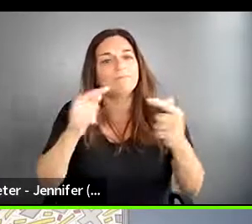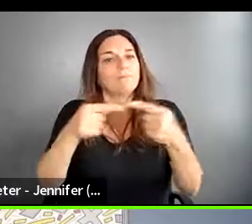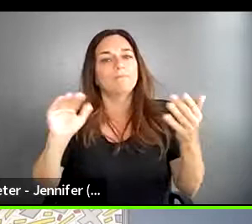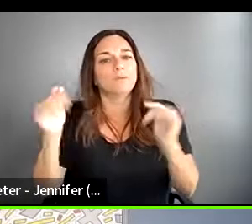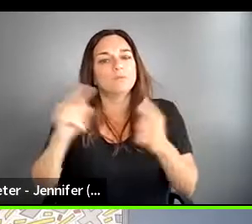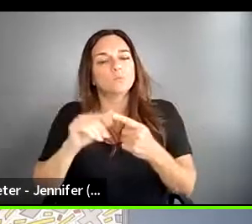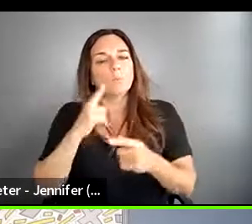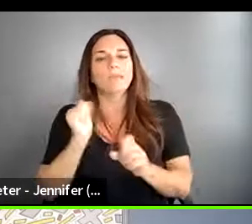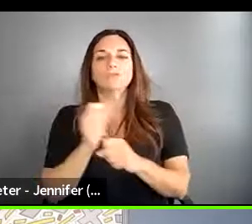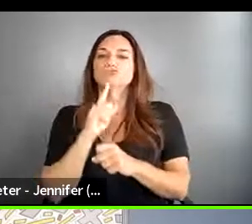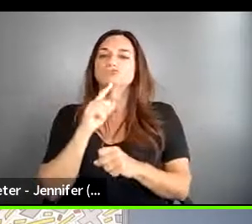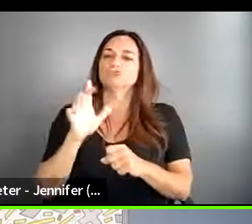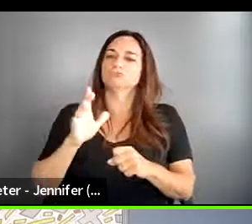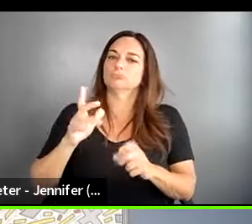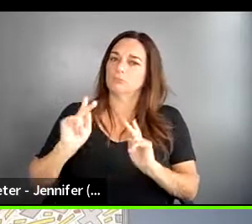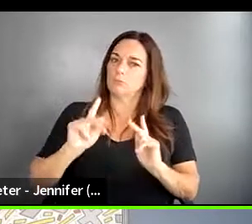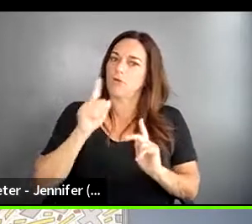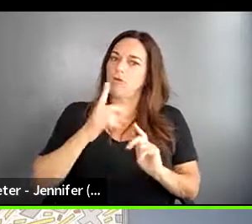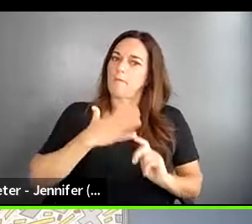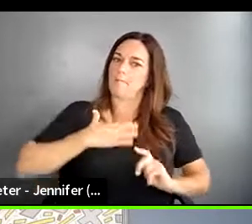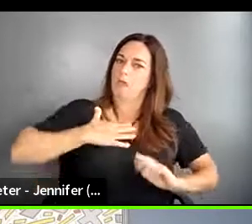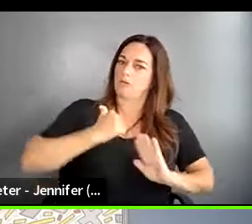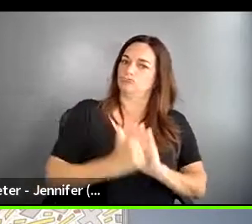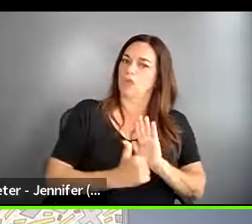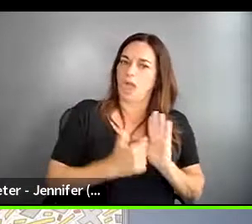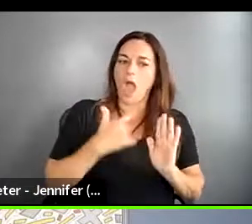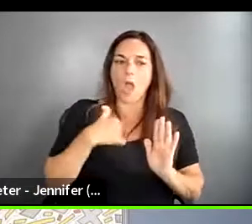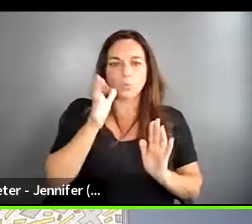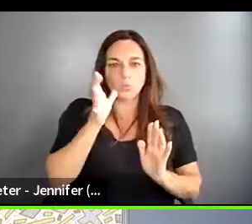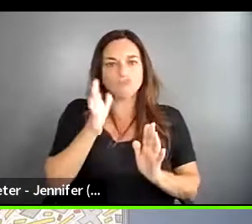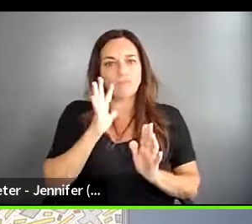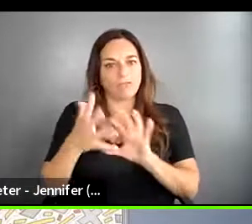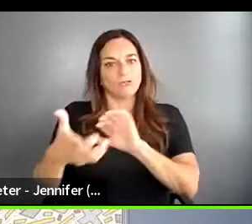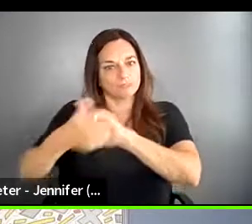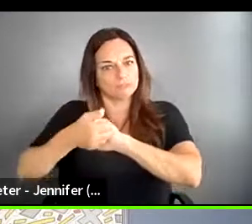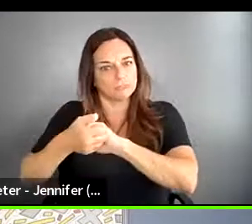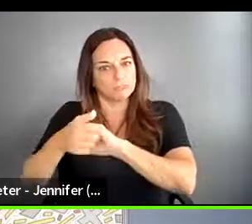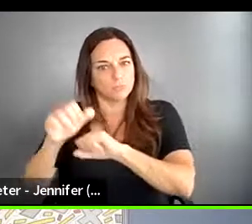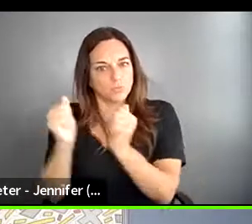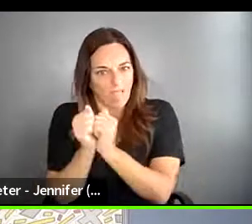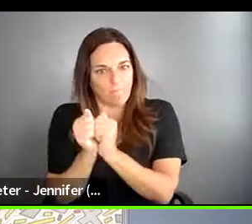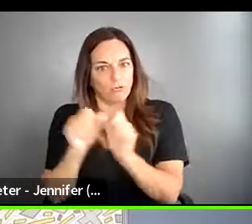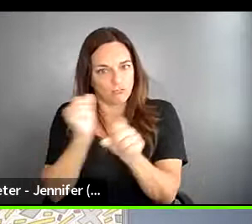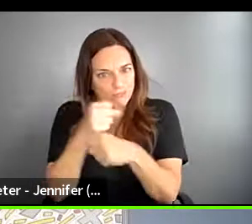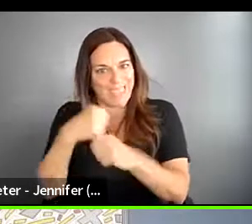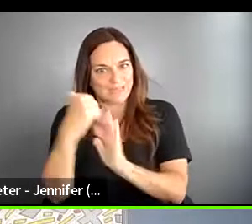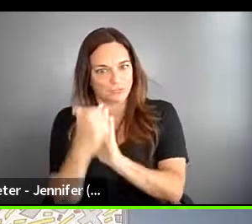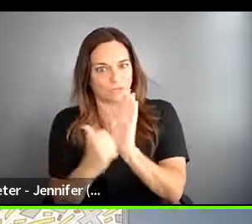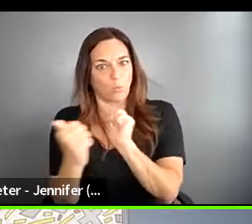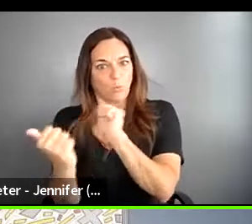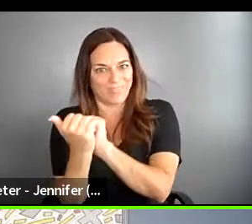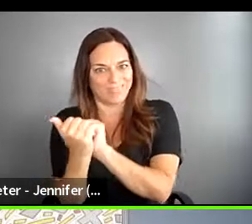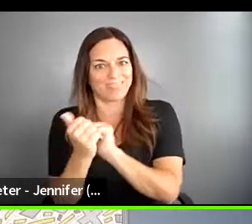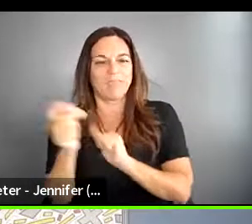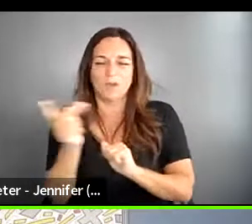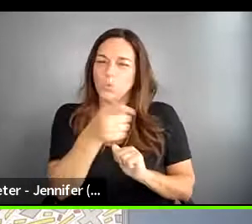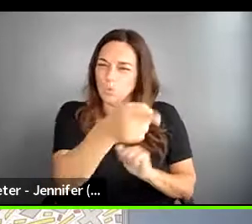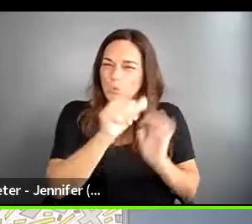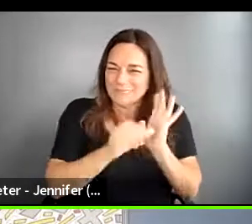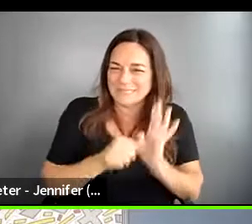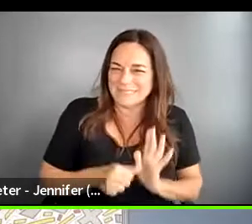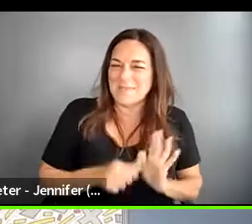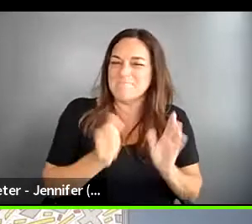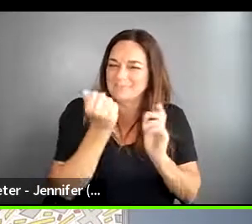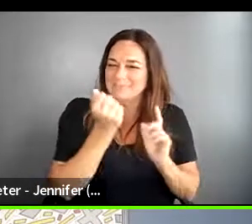are on my agenda. I'd rather co-create the agenda with them as well. So I think you have highlighted and pinpointed several